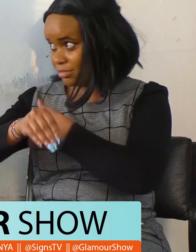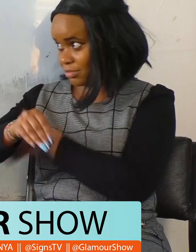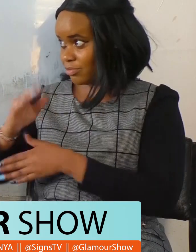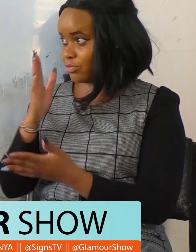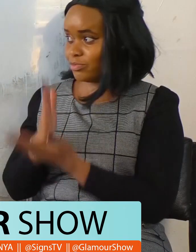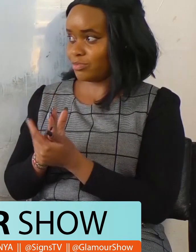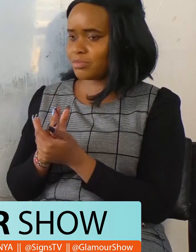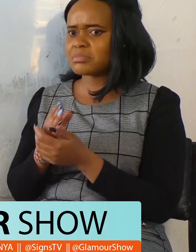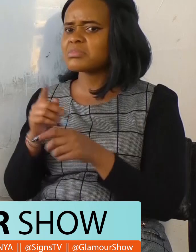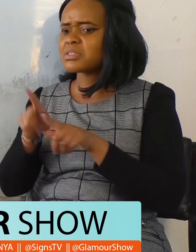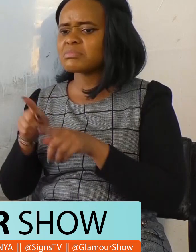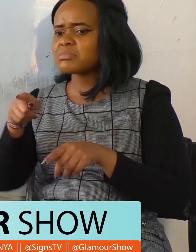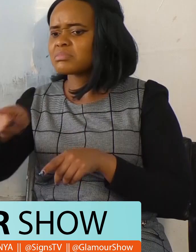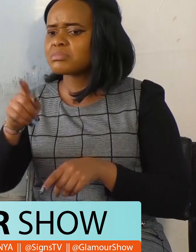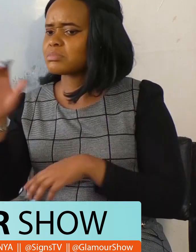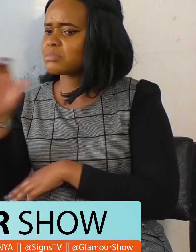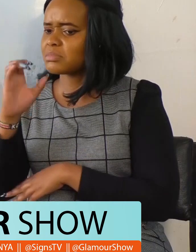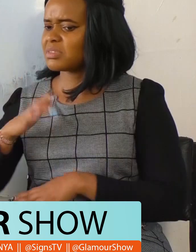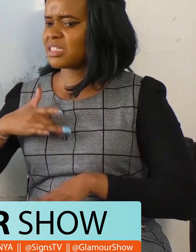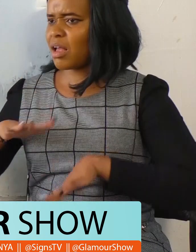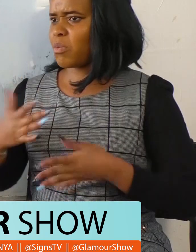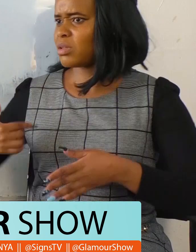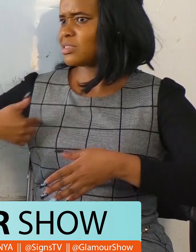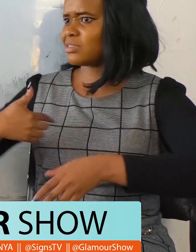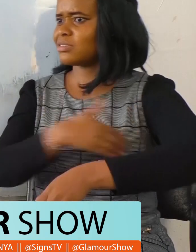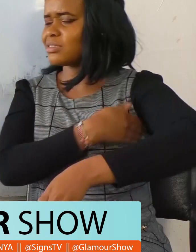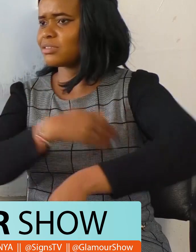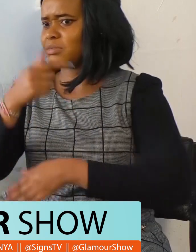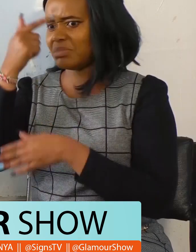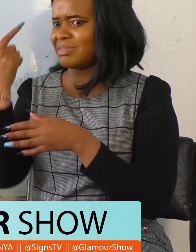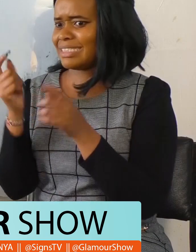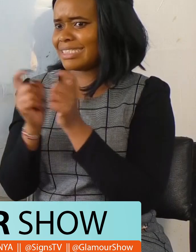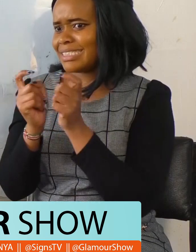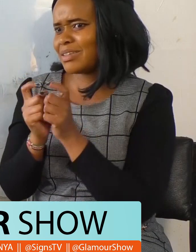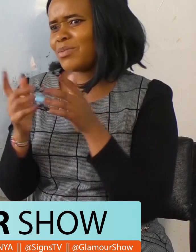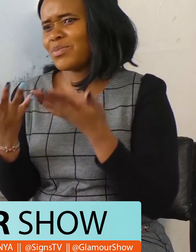when you are doing waxing on a client, so how do they feel?